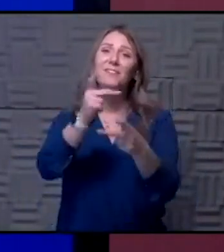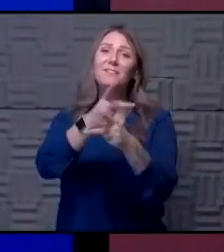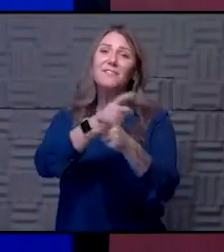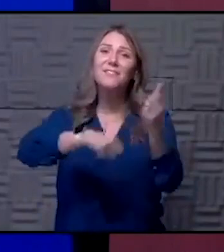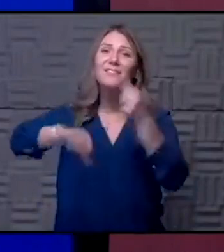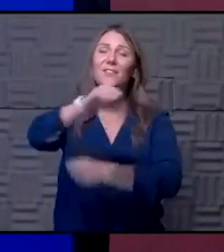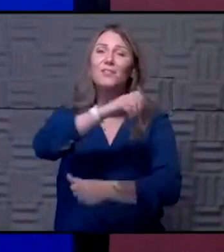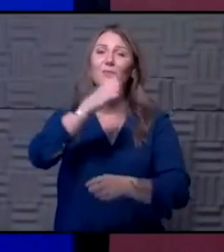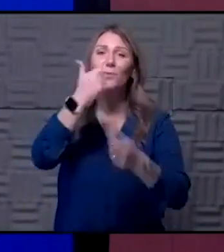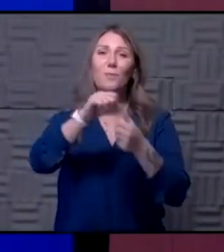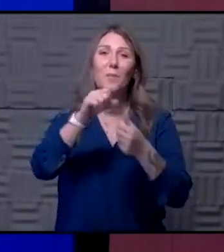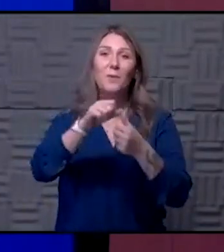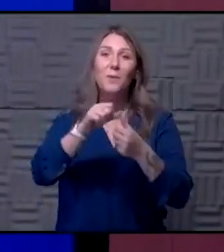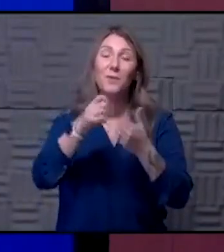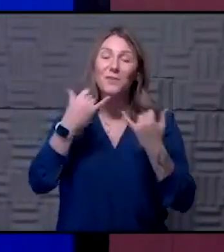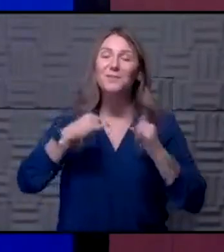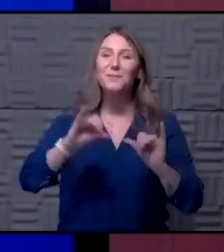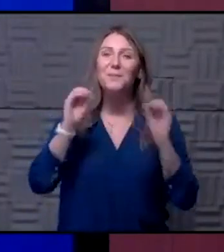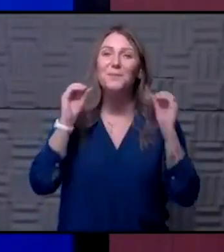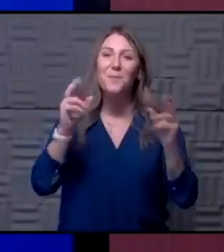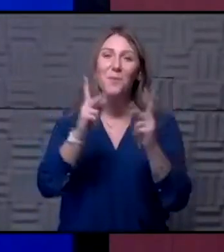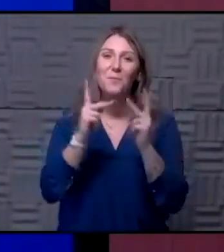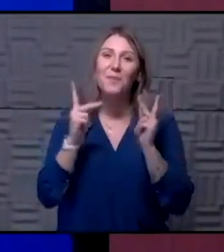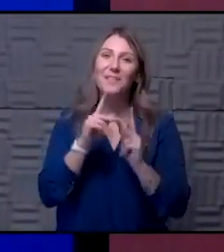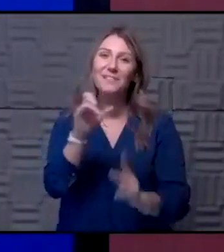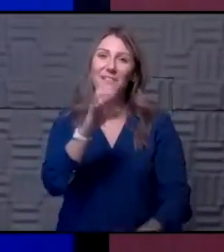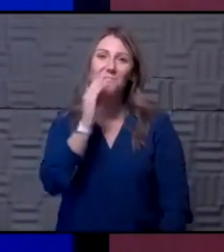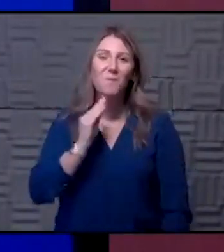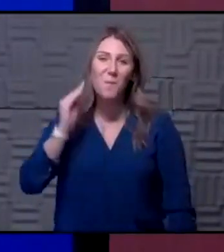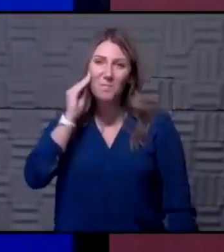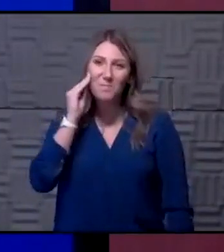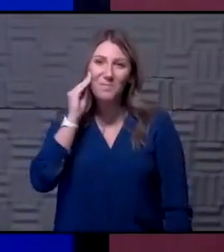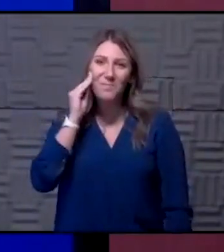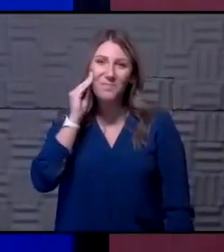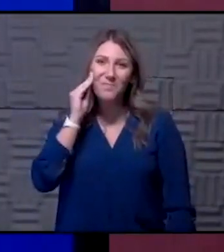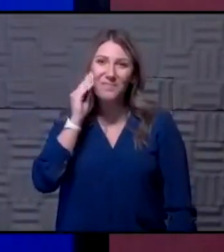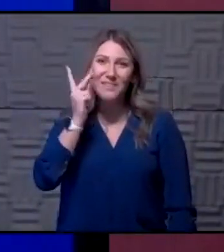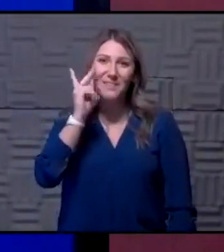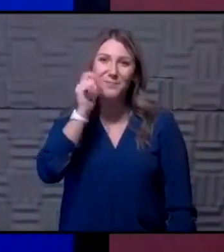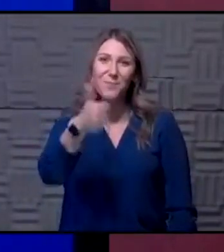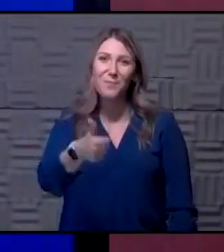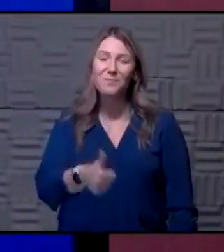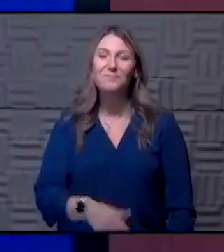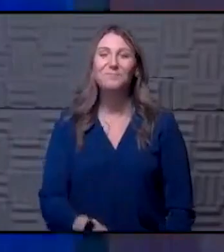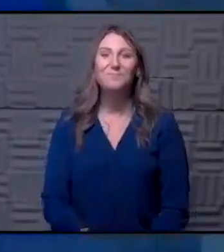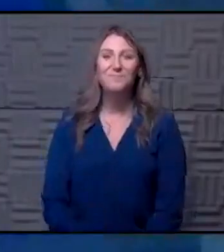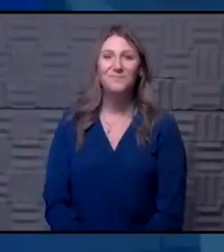other, and remember, there's still no place like home. We'll see you tomorrow.